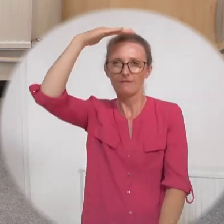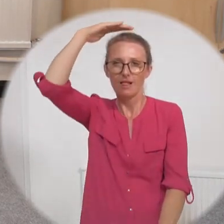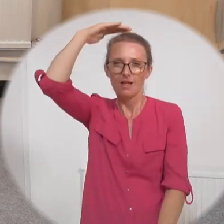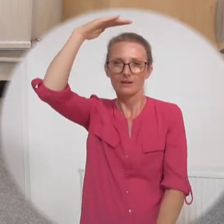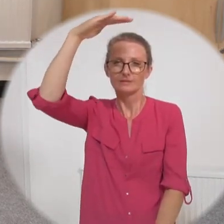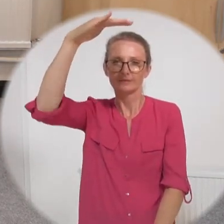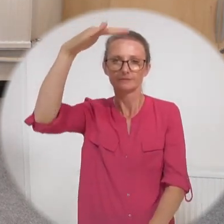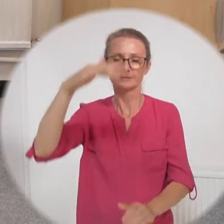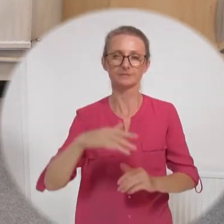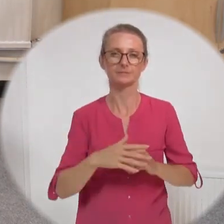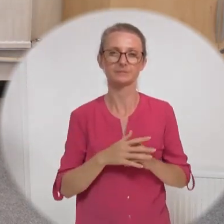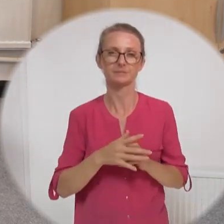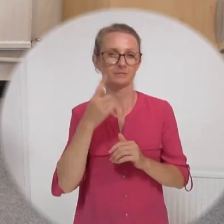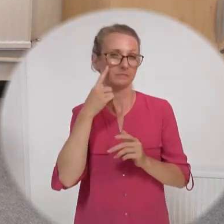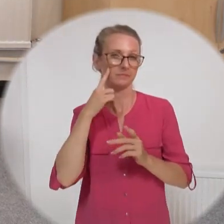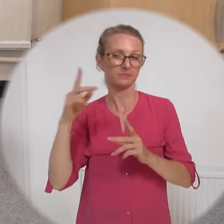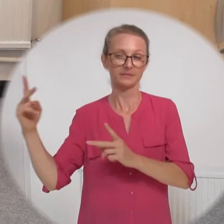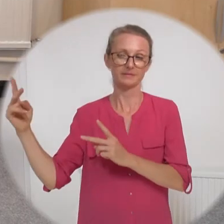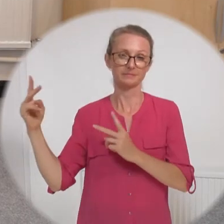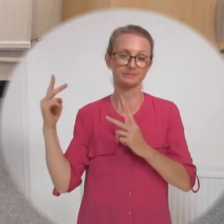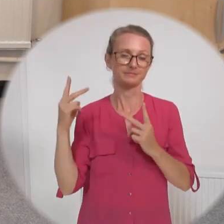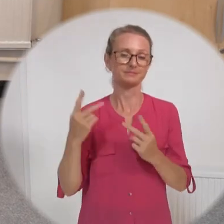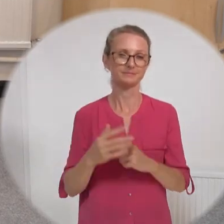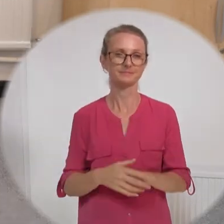I will turn around and come back the way I came.